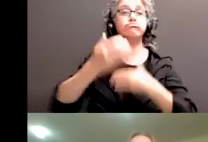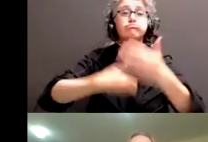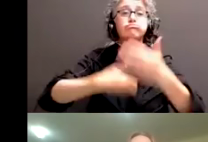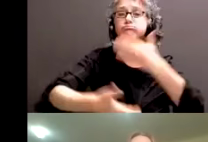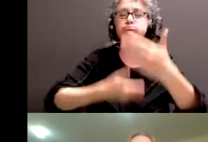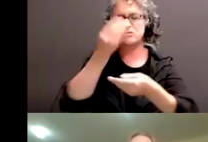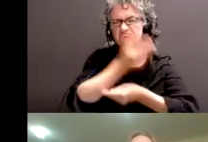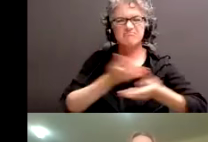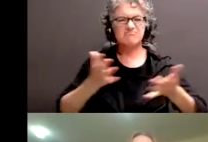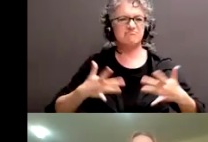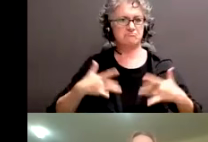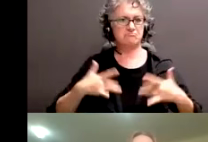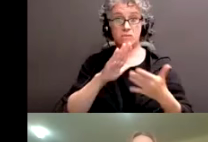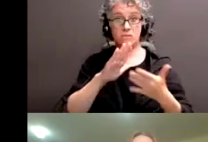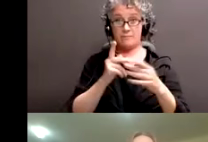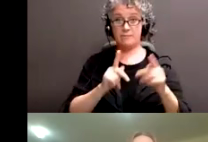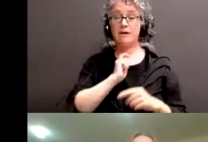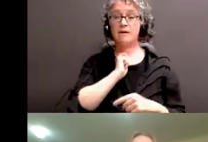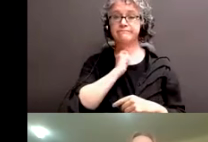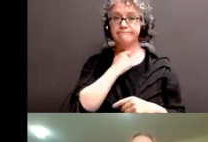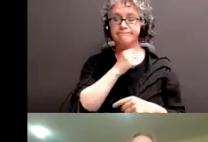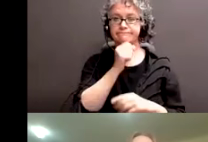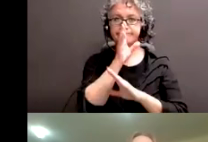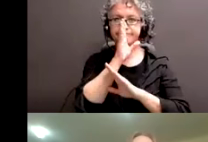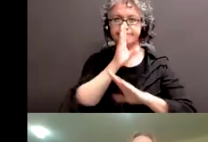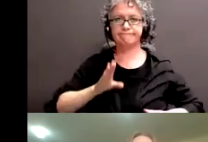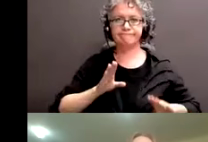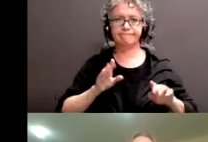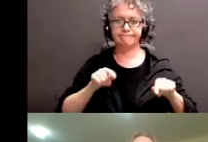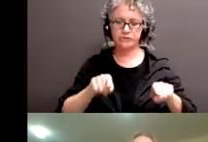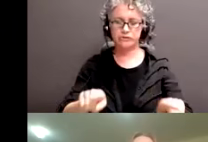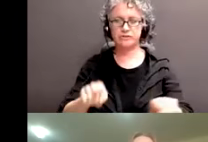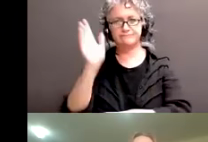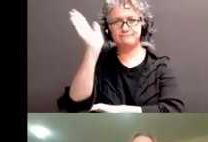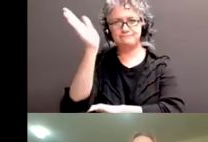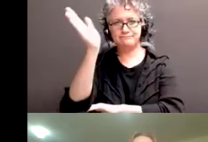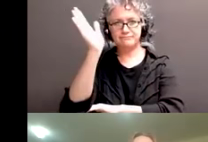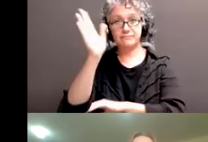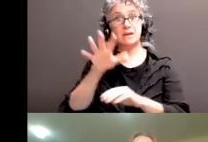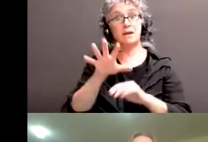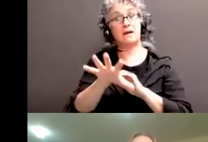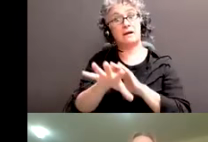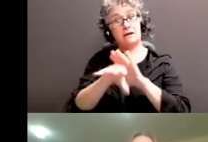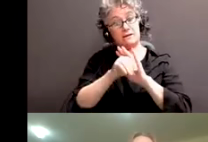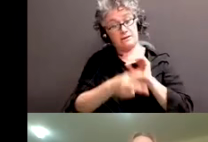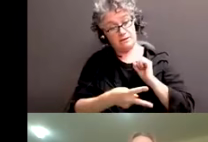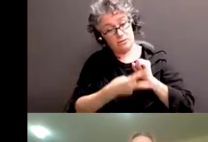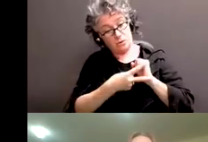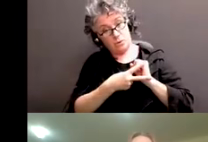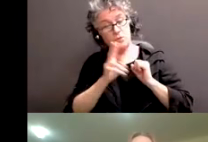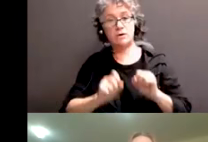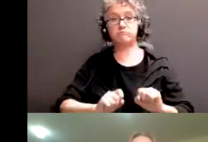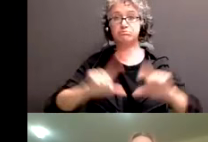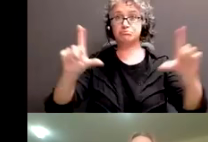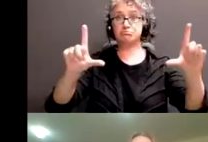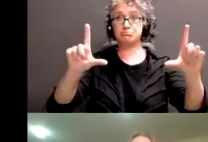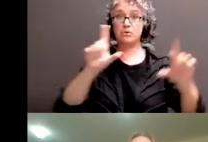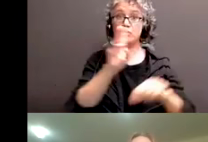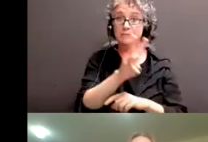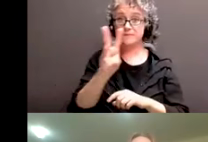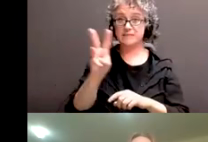attendees are muted during the webinar. And the webinar is being recorded and will be posted on our website a couple